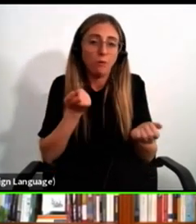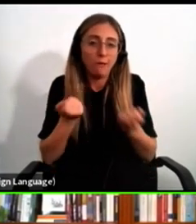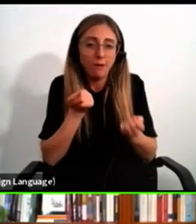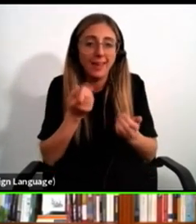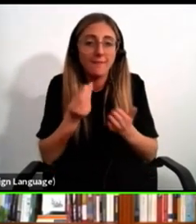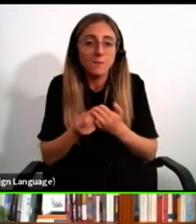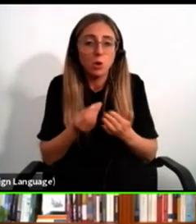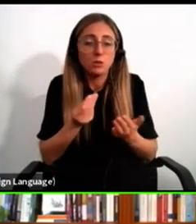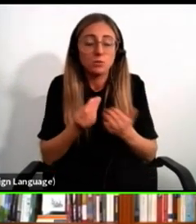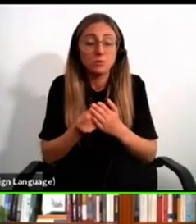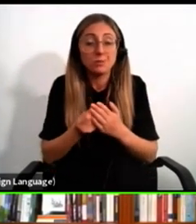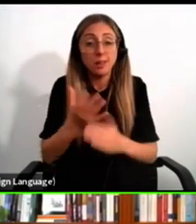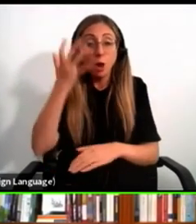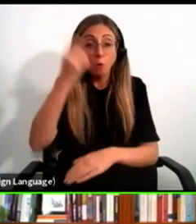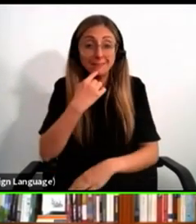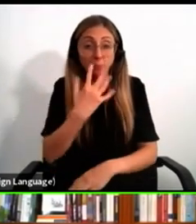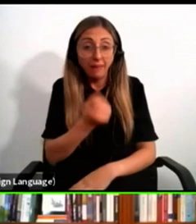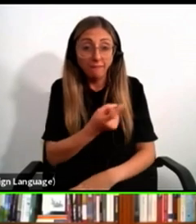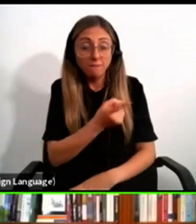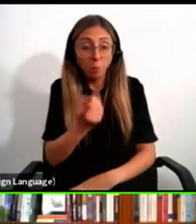to be there, they just disappeared literally.